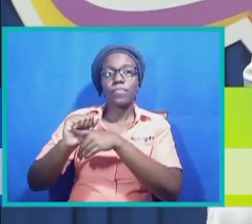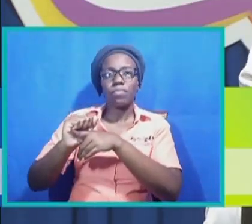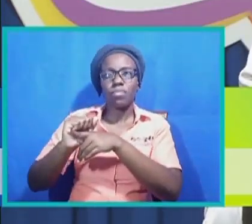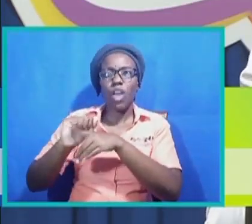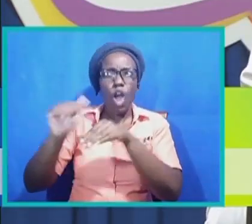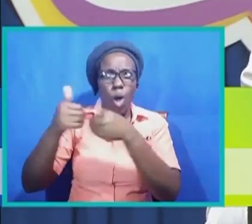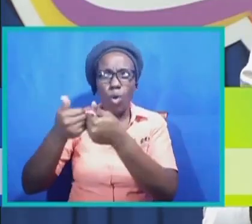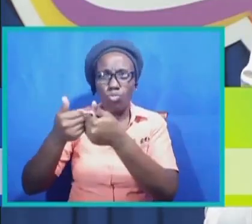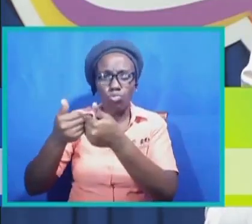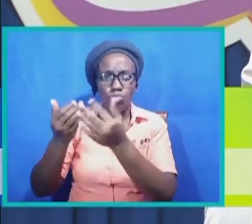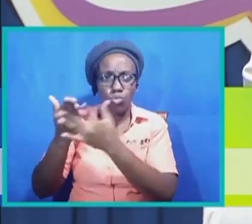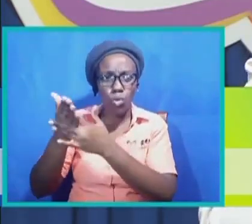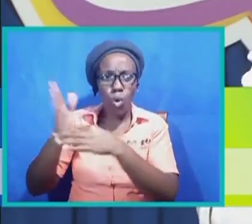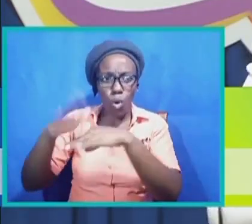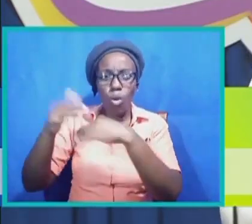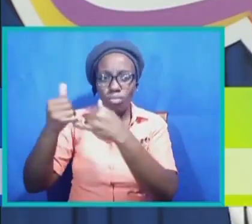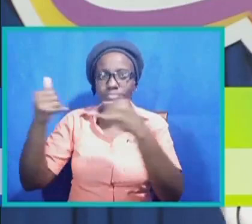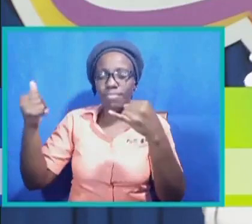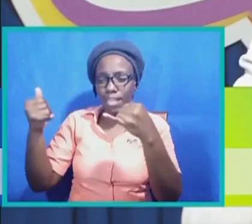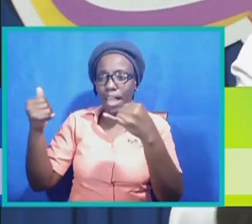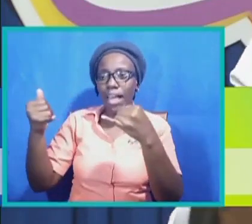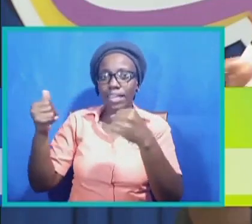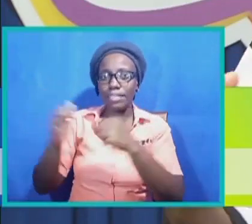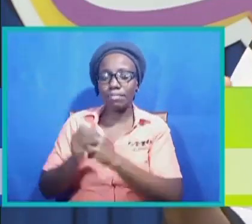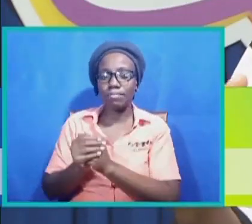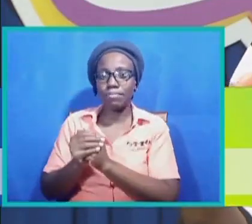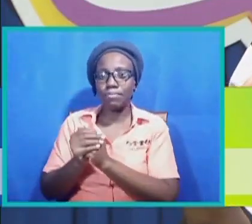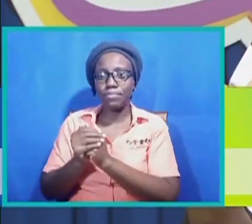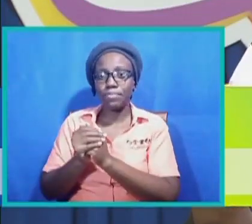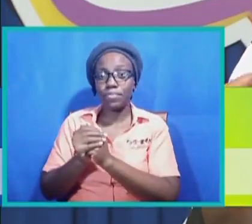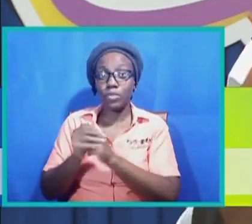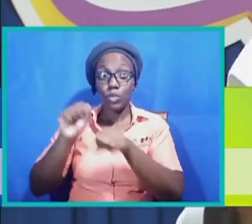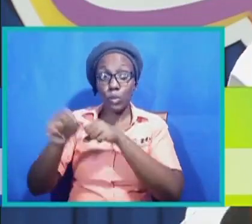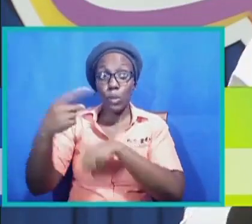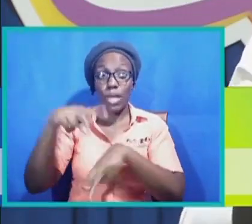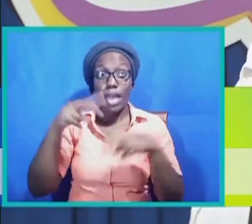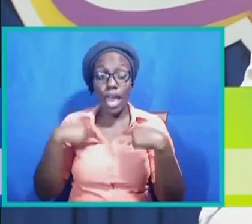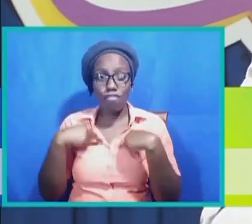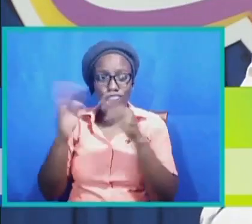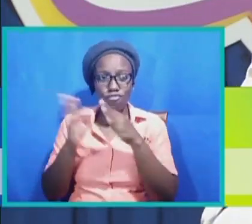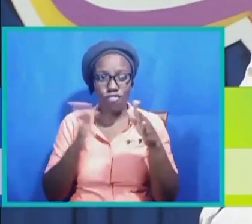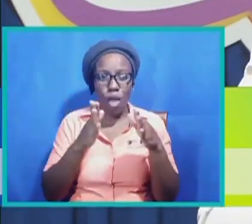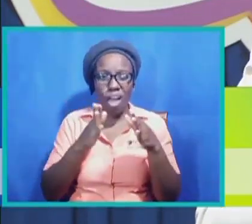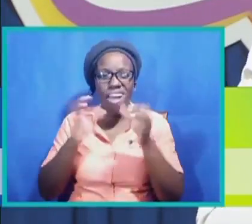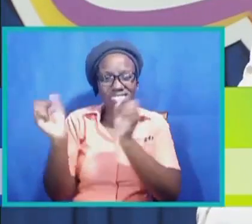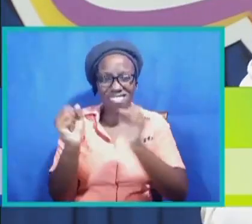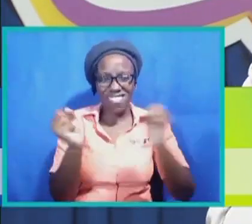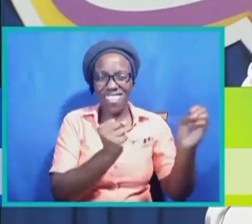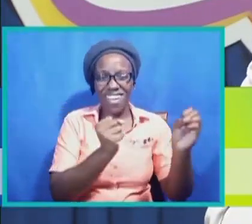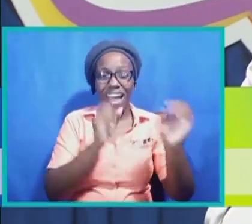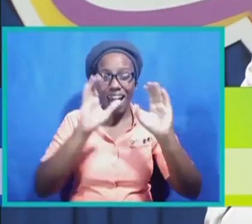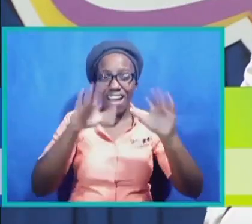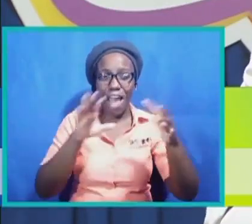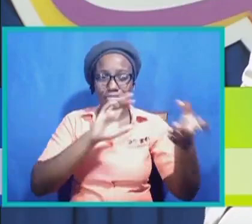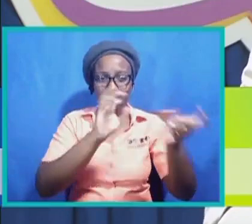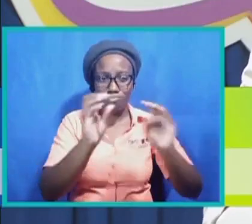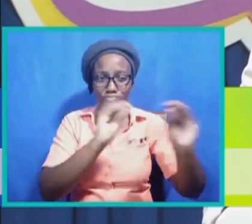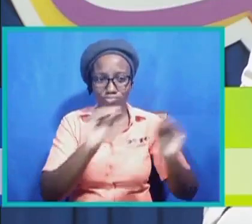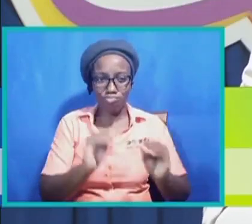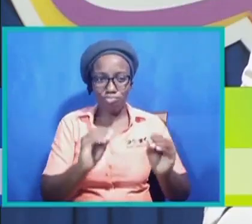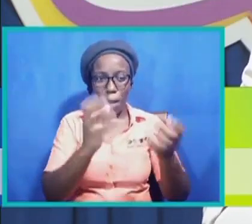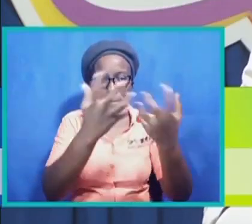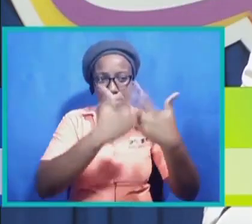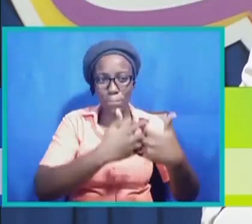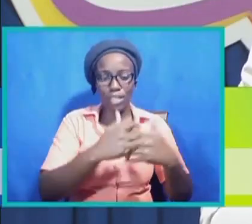mandatory, but we've encouraged all the teachers to do it so that they have a range of strategies that they can adapt. And it goes back to the point that